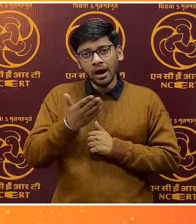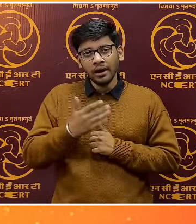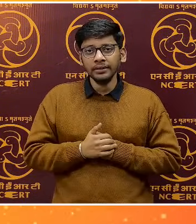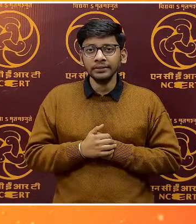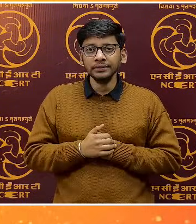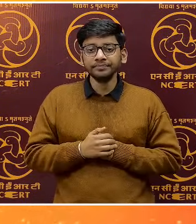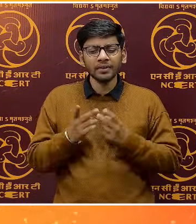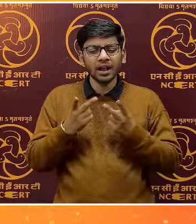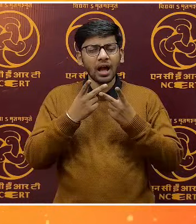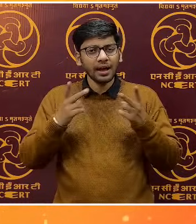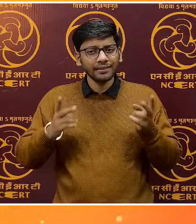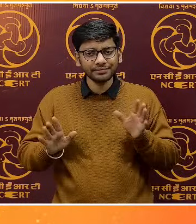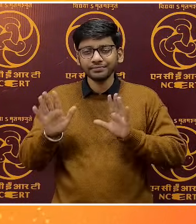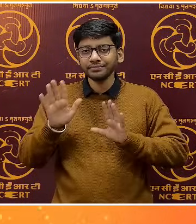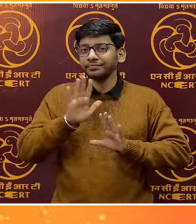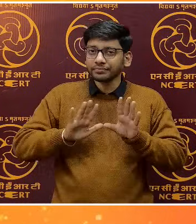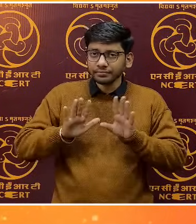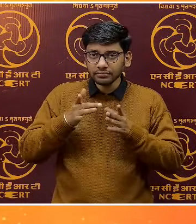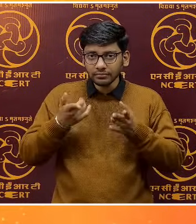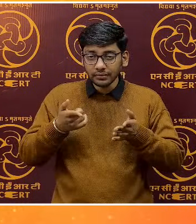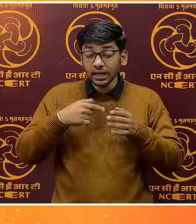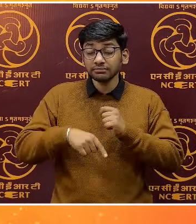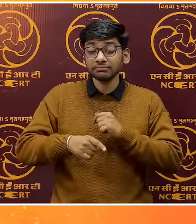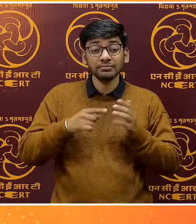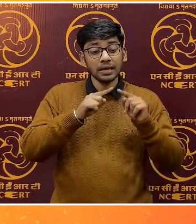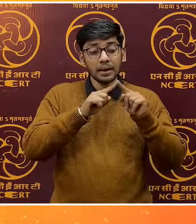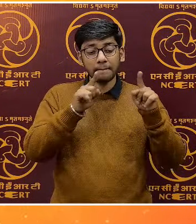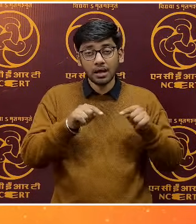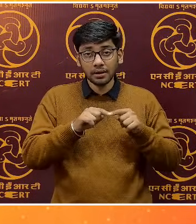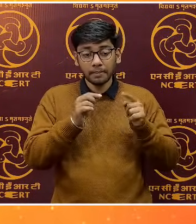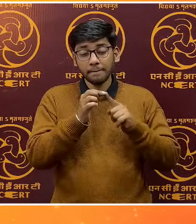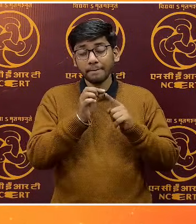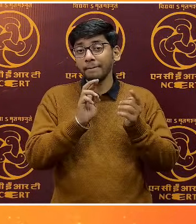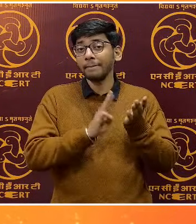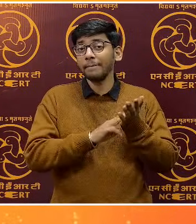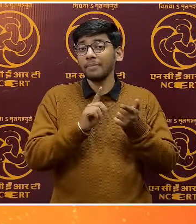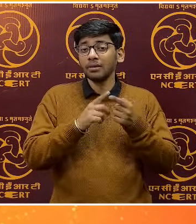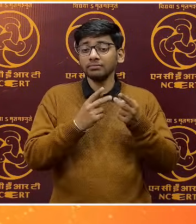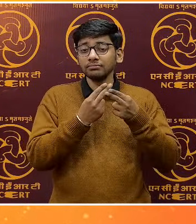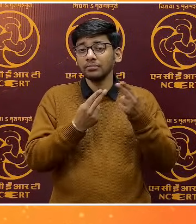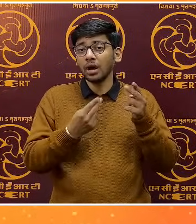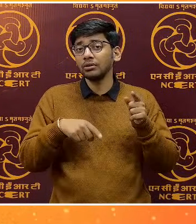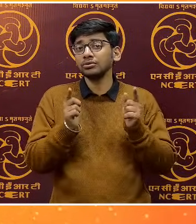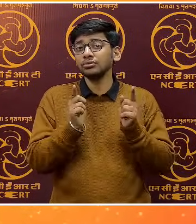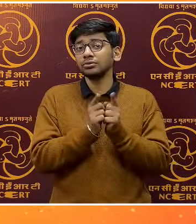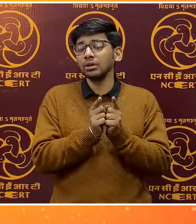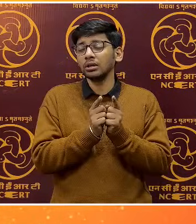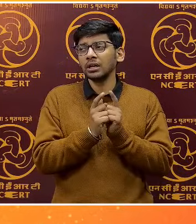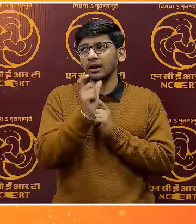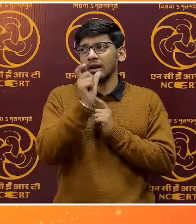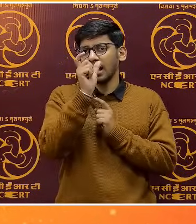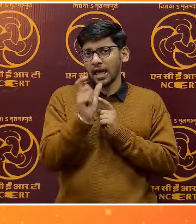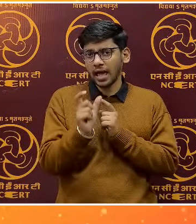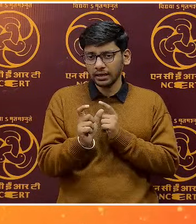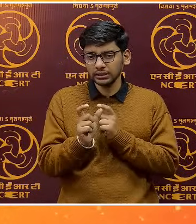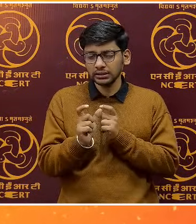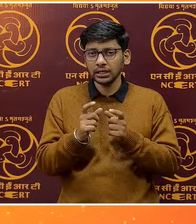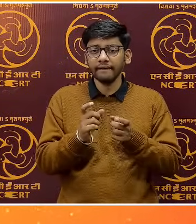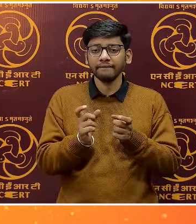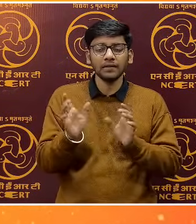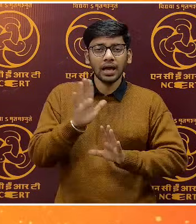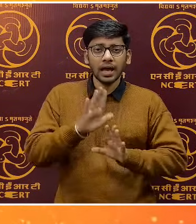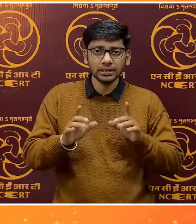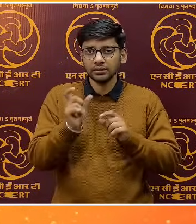different actions that we got to know from this poem, right? All these different action words. Now, when we think